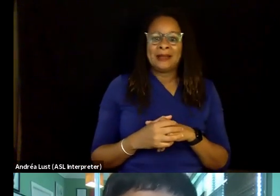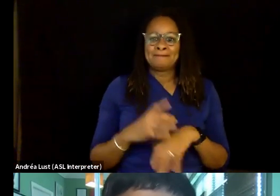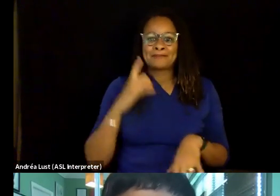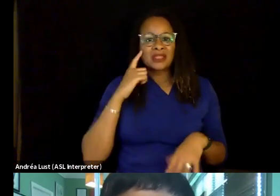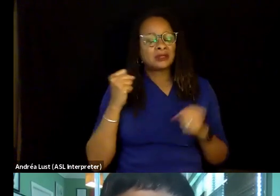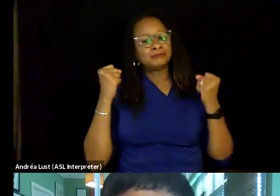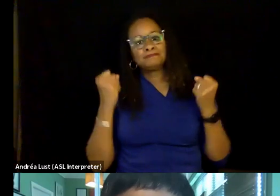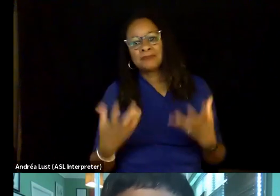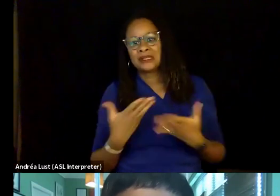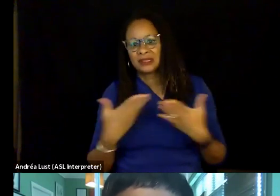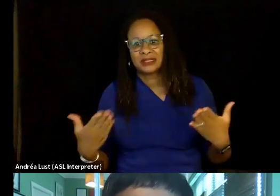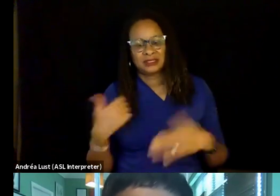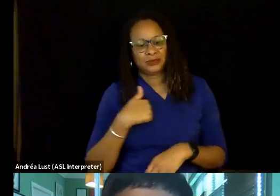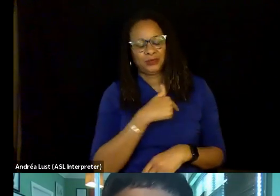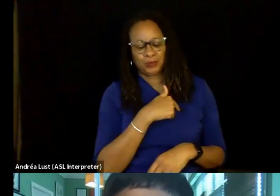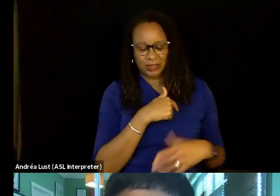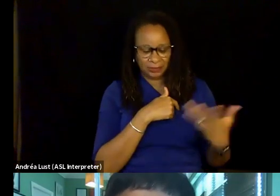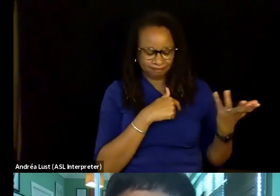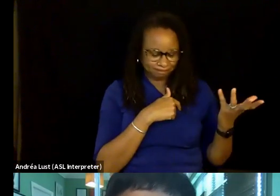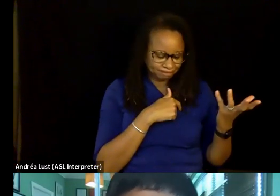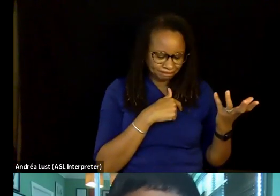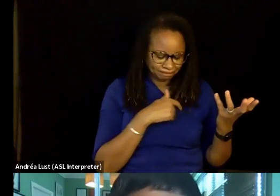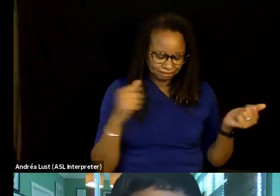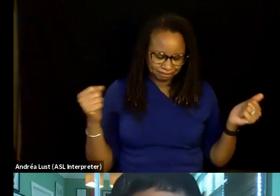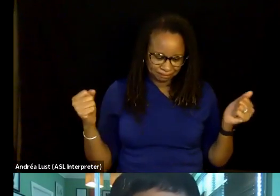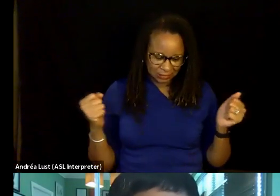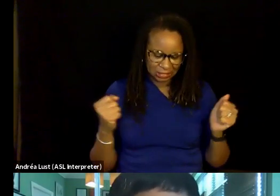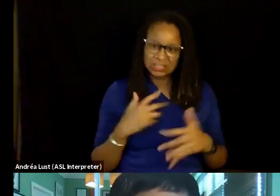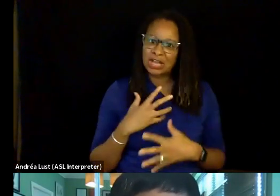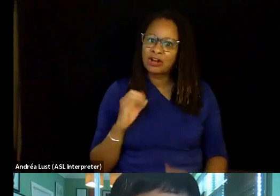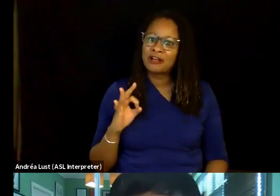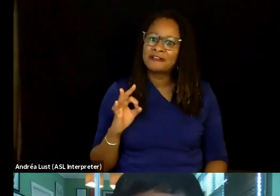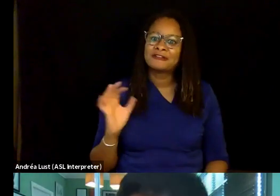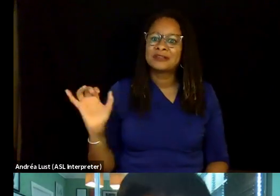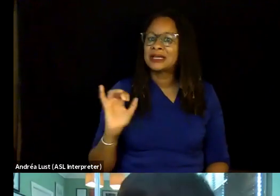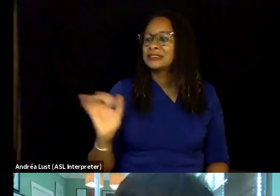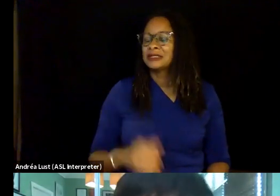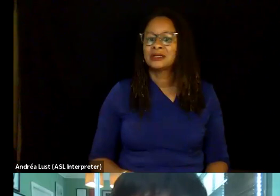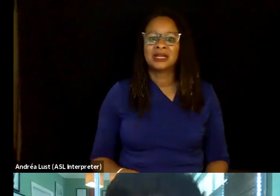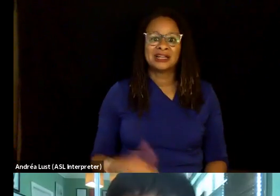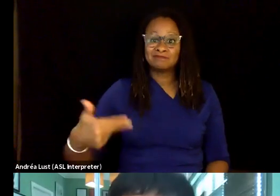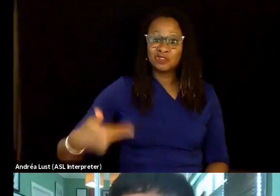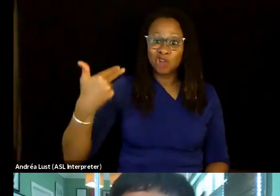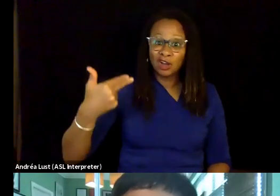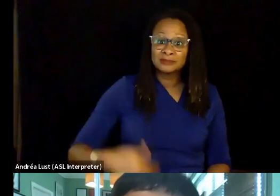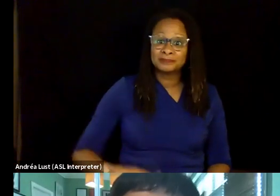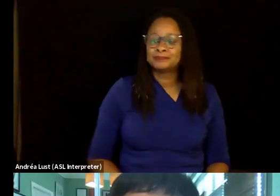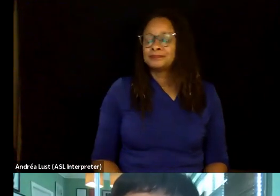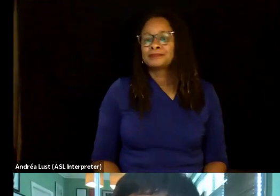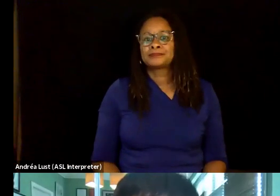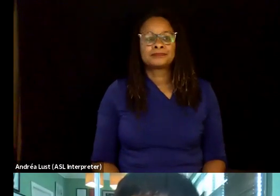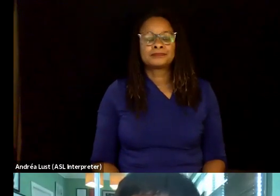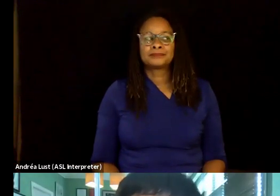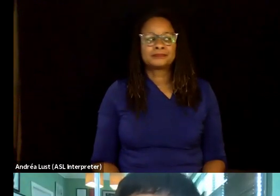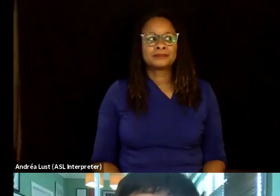many things that we were afraid of, you know, like getting shot. You know, how do you deal with